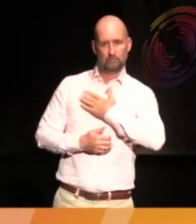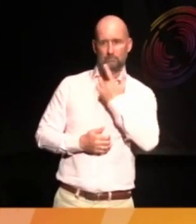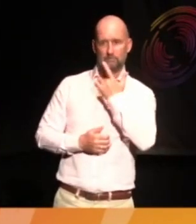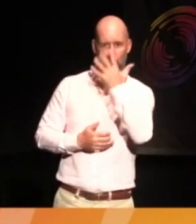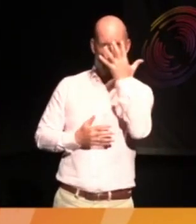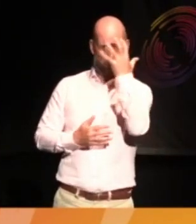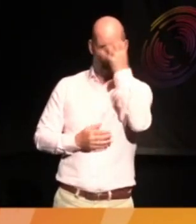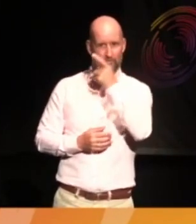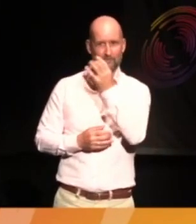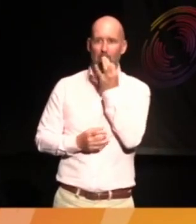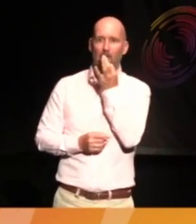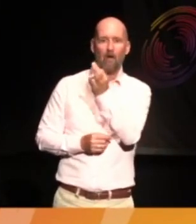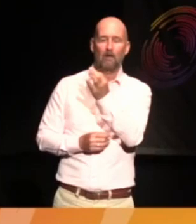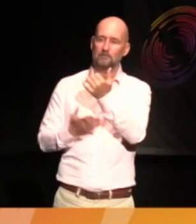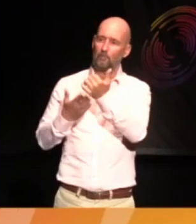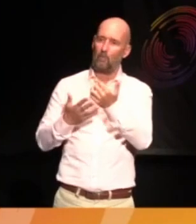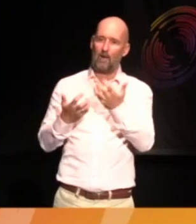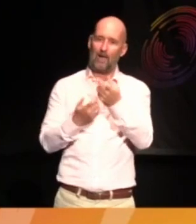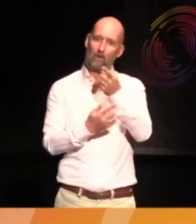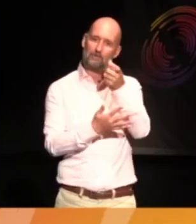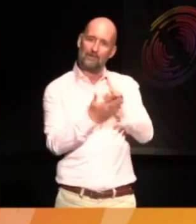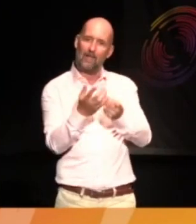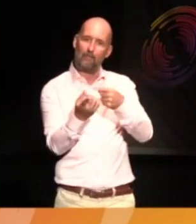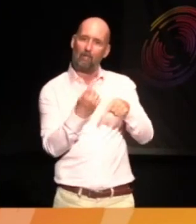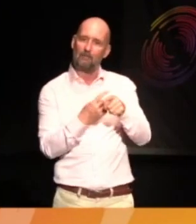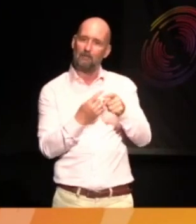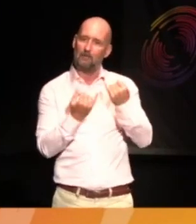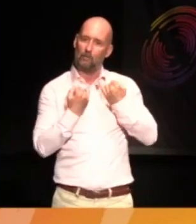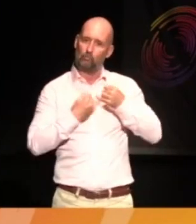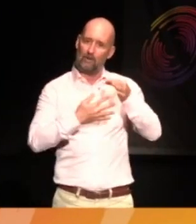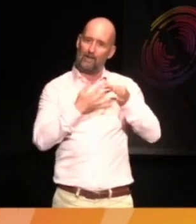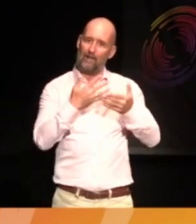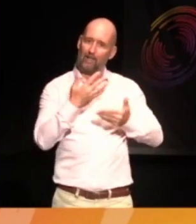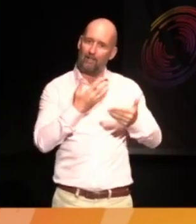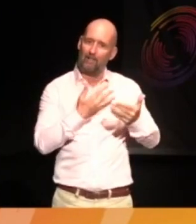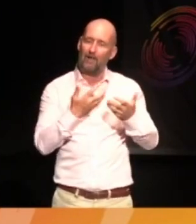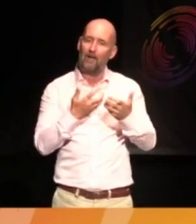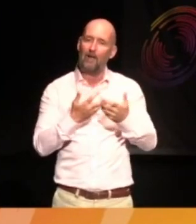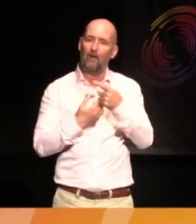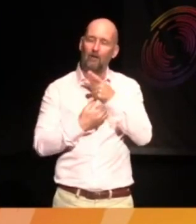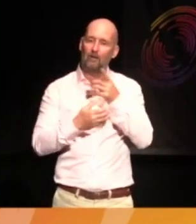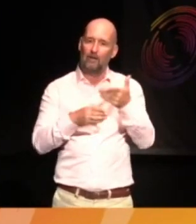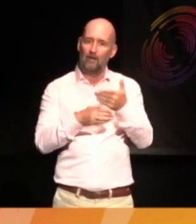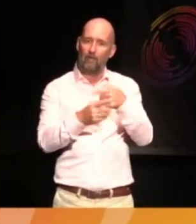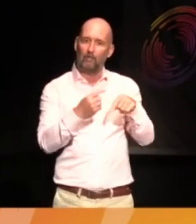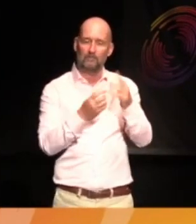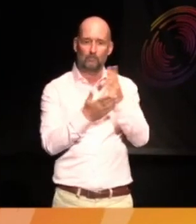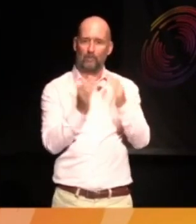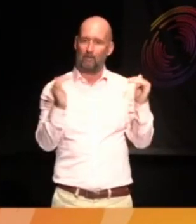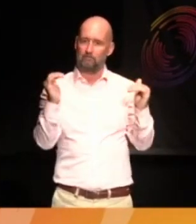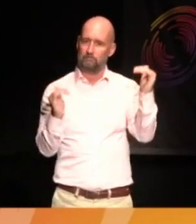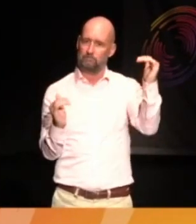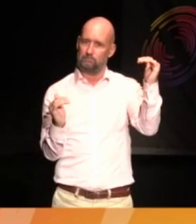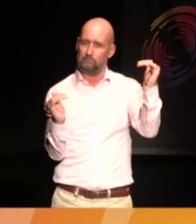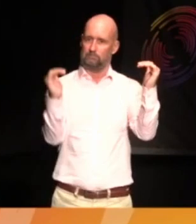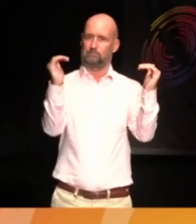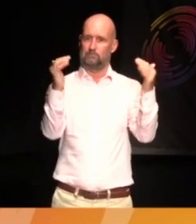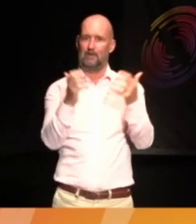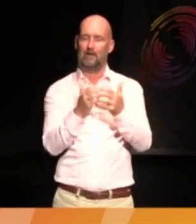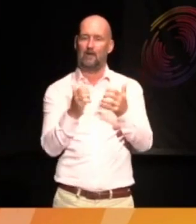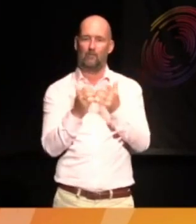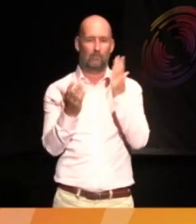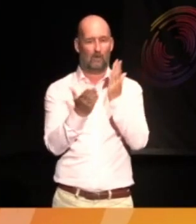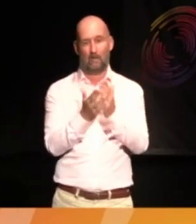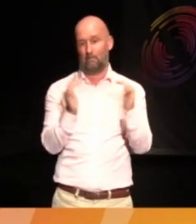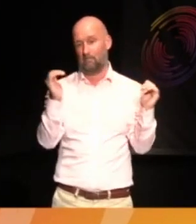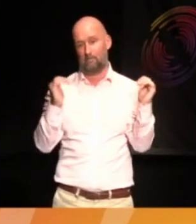support people with disabilities and chronic illnesses to get into employment, to level the playing field, because it's a very unlevel